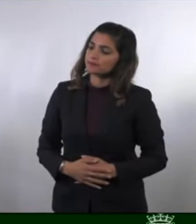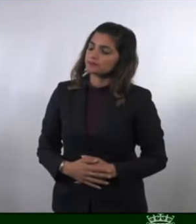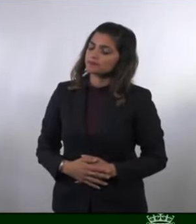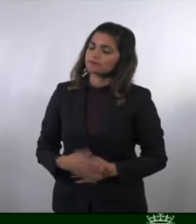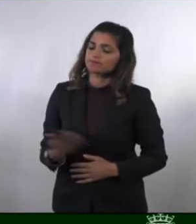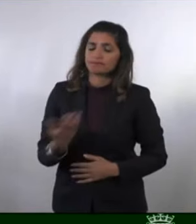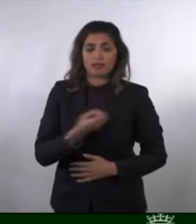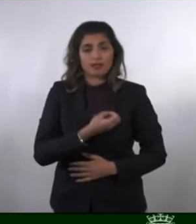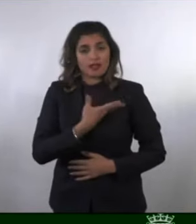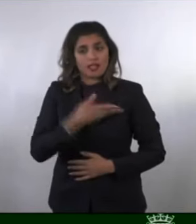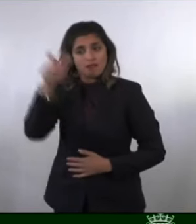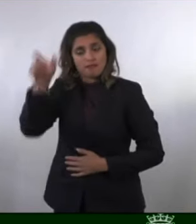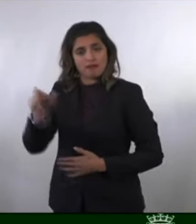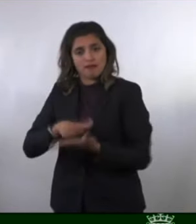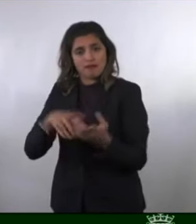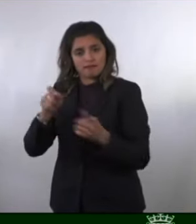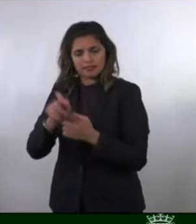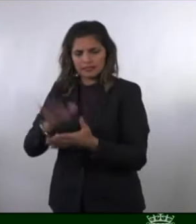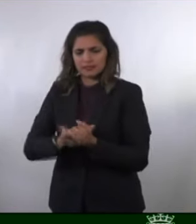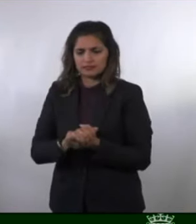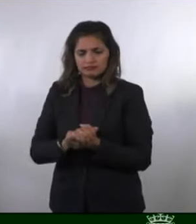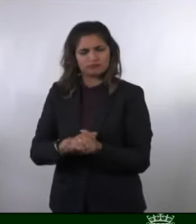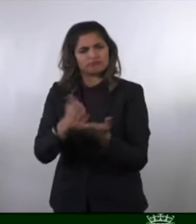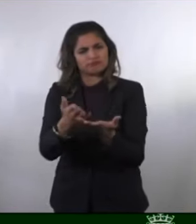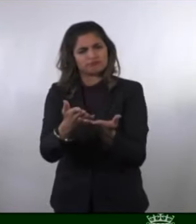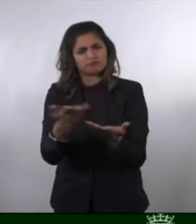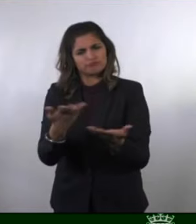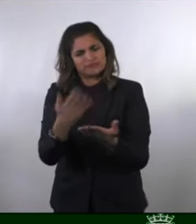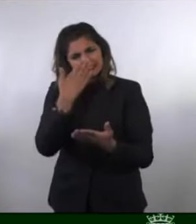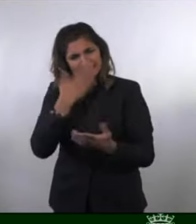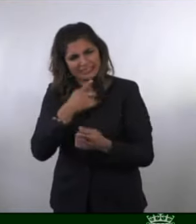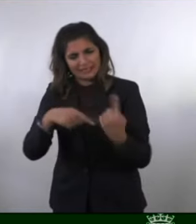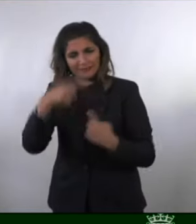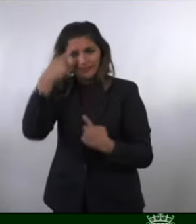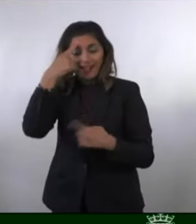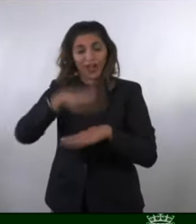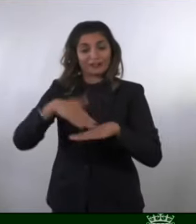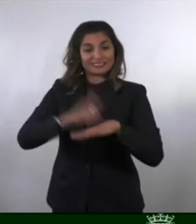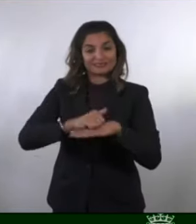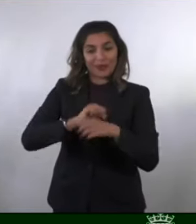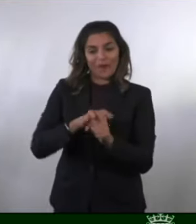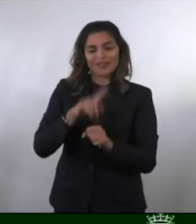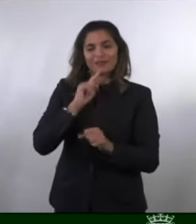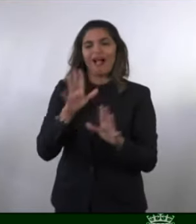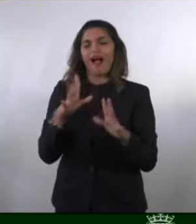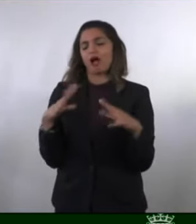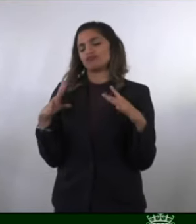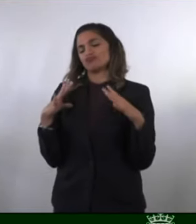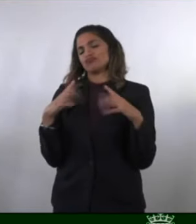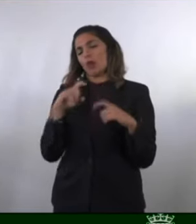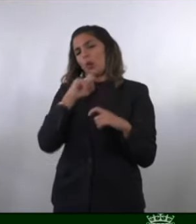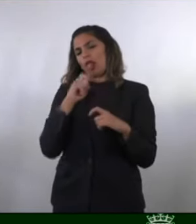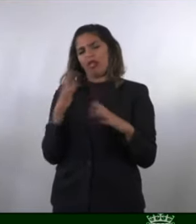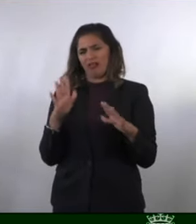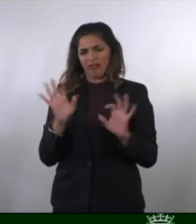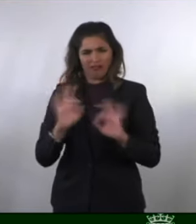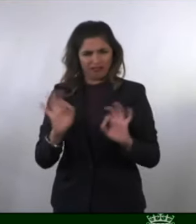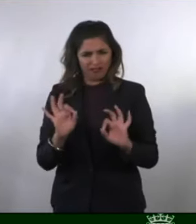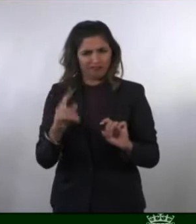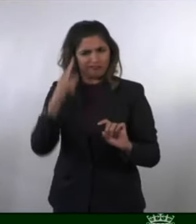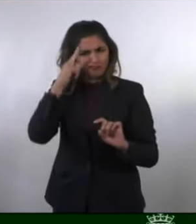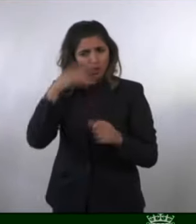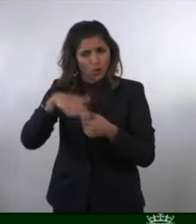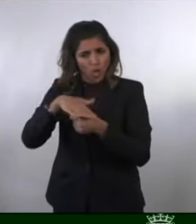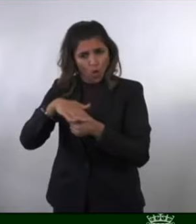key workers in prisons, local authorities and emergency services will be working hard to keep vital services